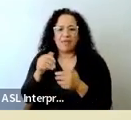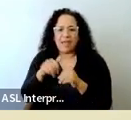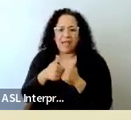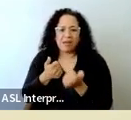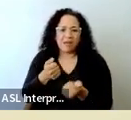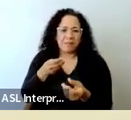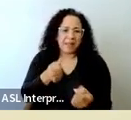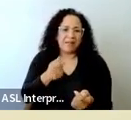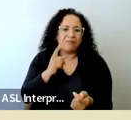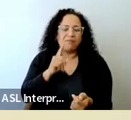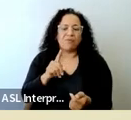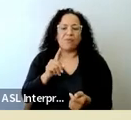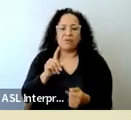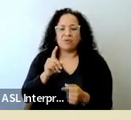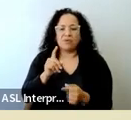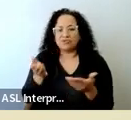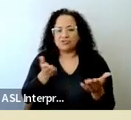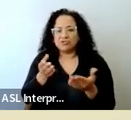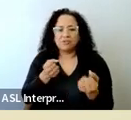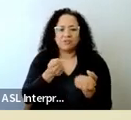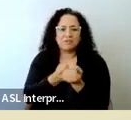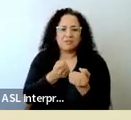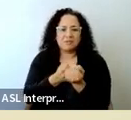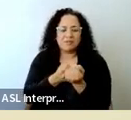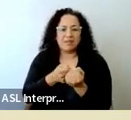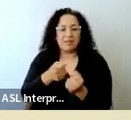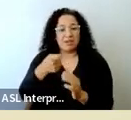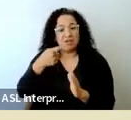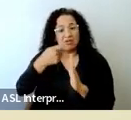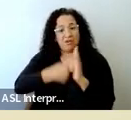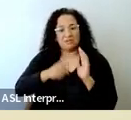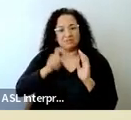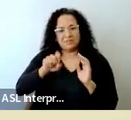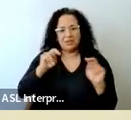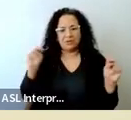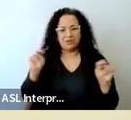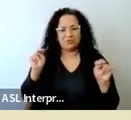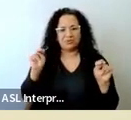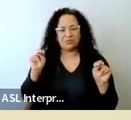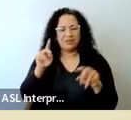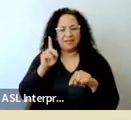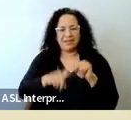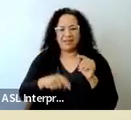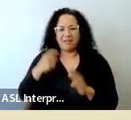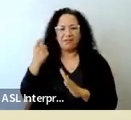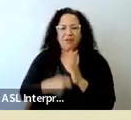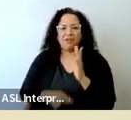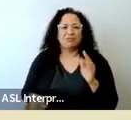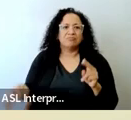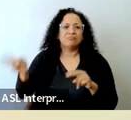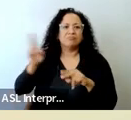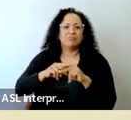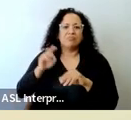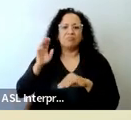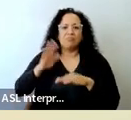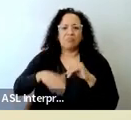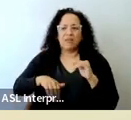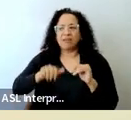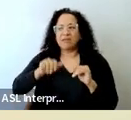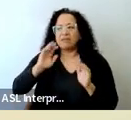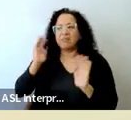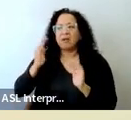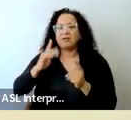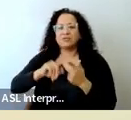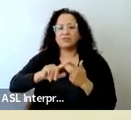for? It had to stay cost neutral. That meant it couldn't cost the state more than it would if people were in the traditional services.